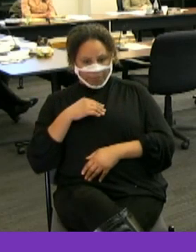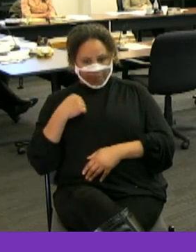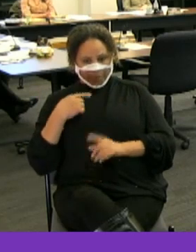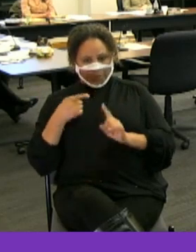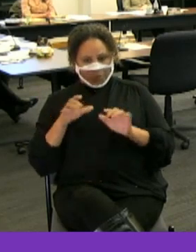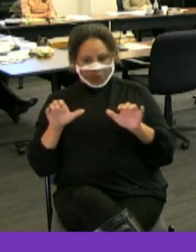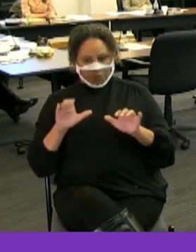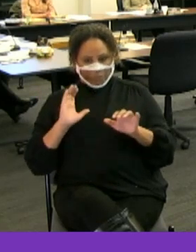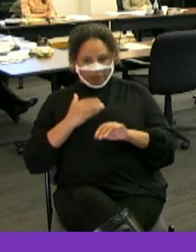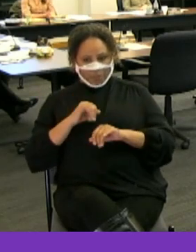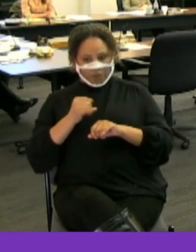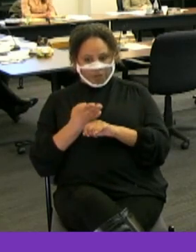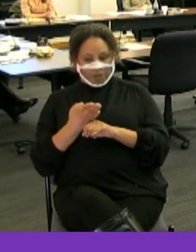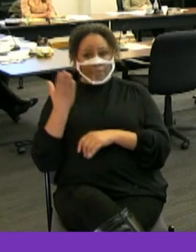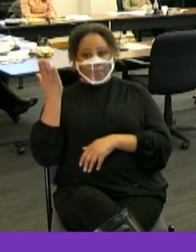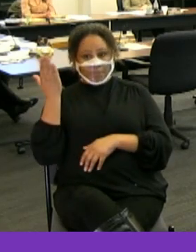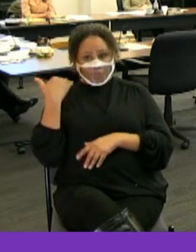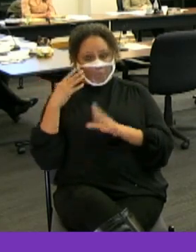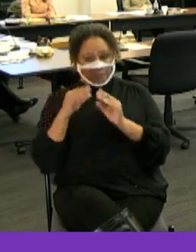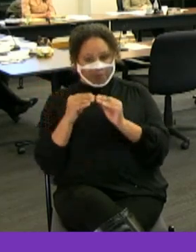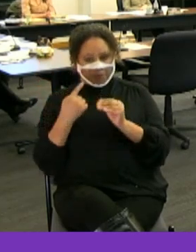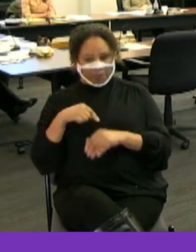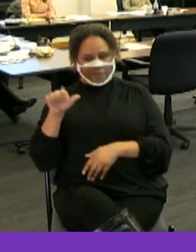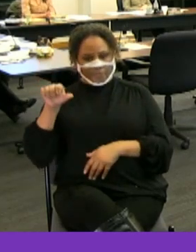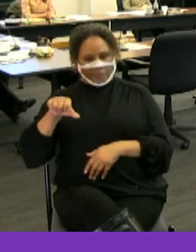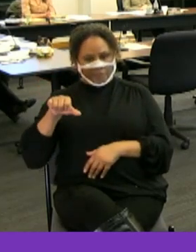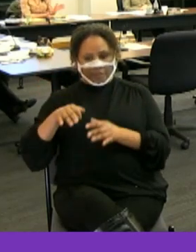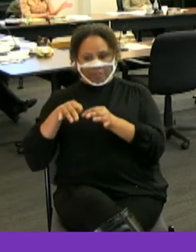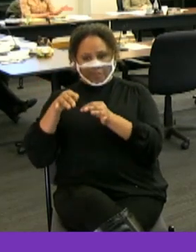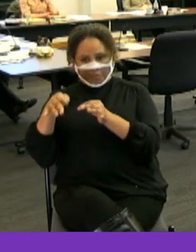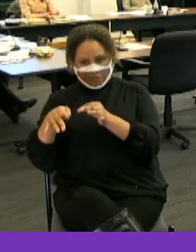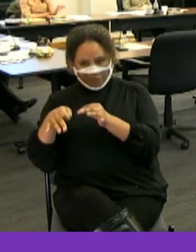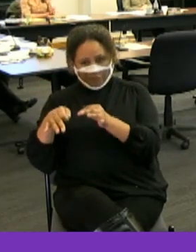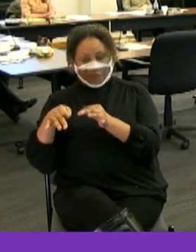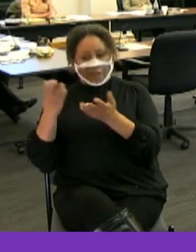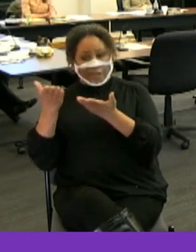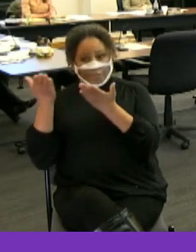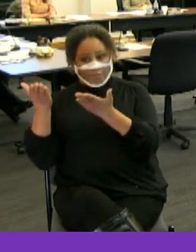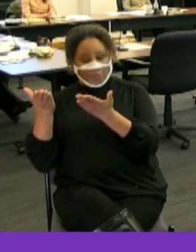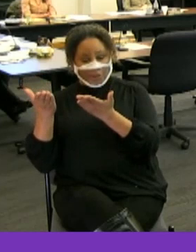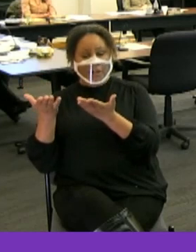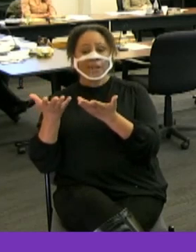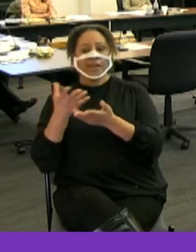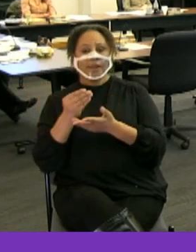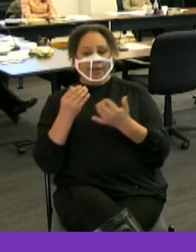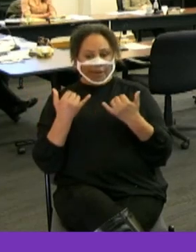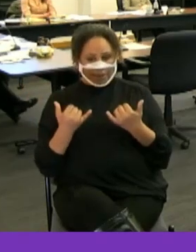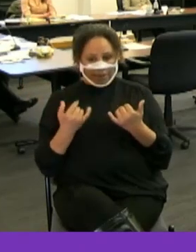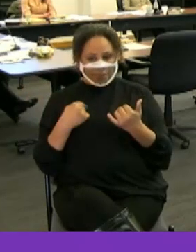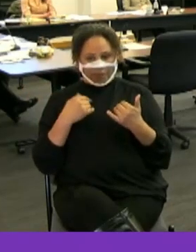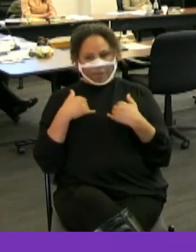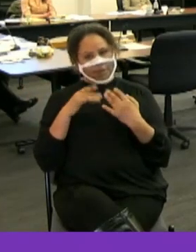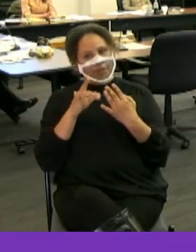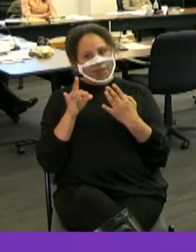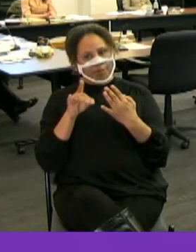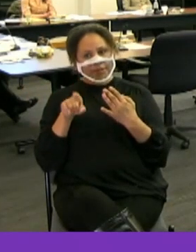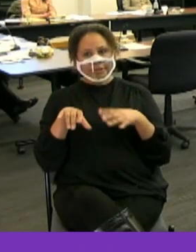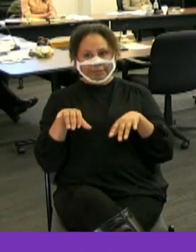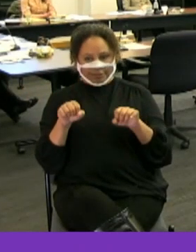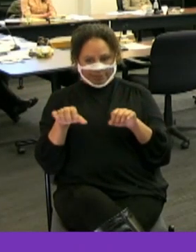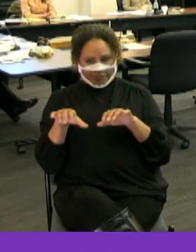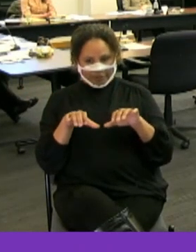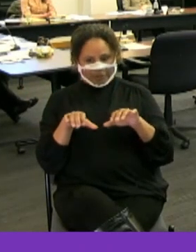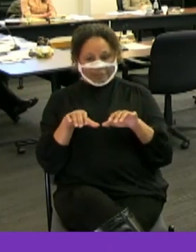proposal, we didn't do actually anything. So now we have the option, and we do need to take action instead of